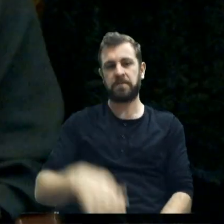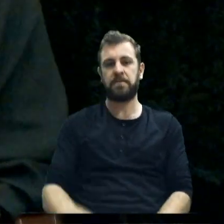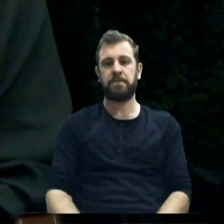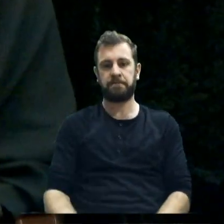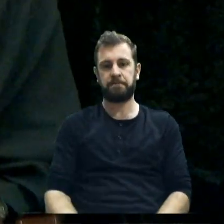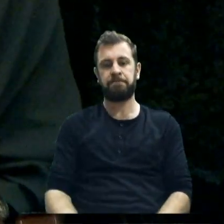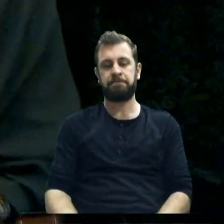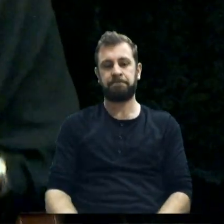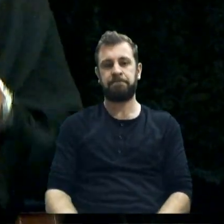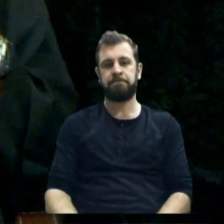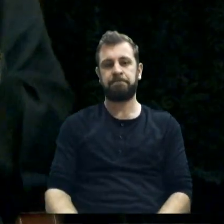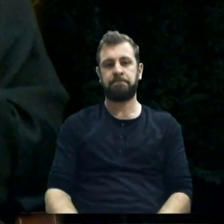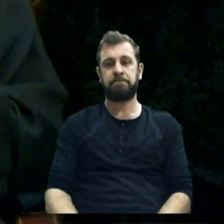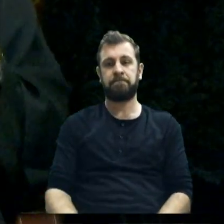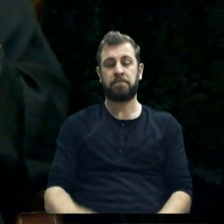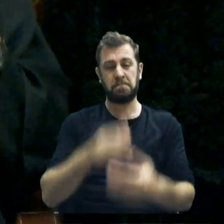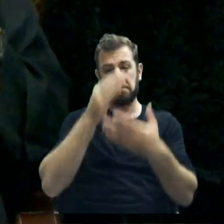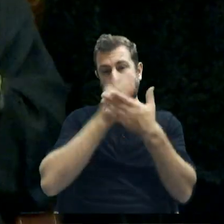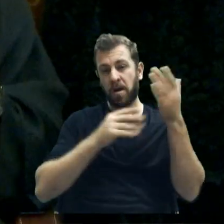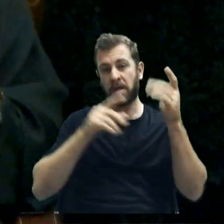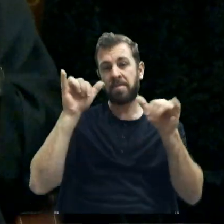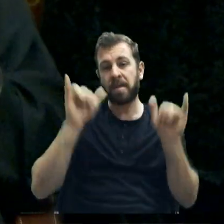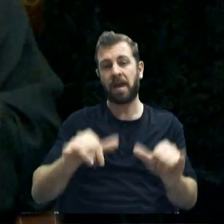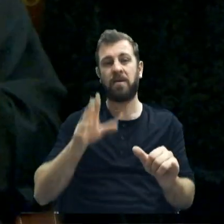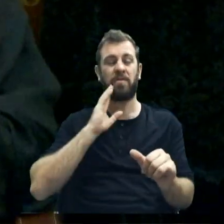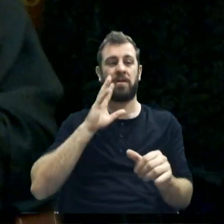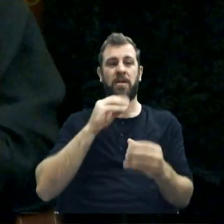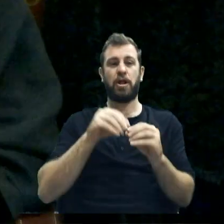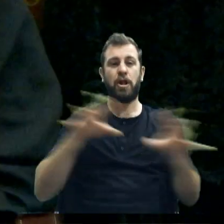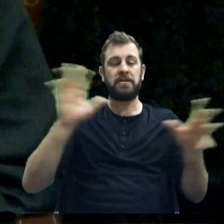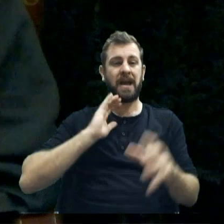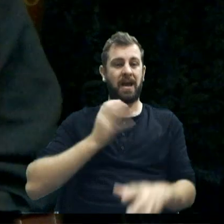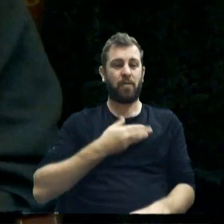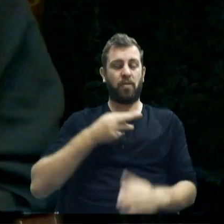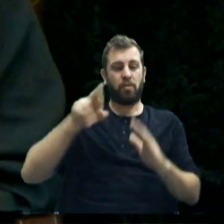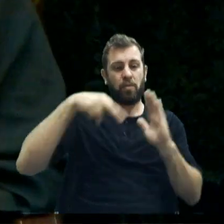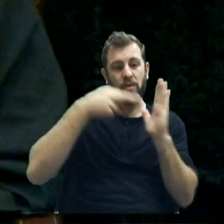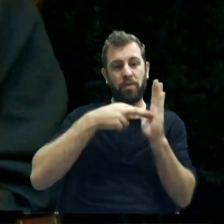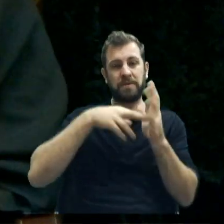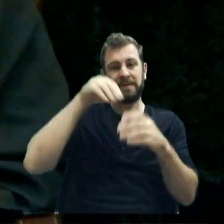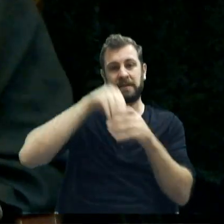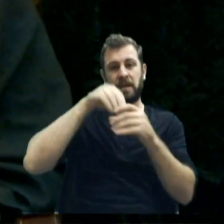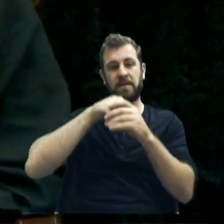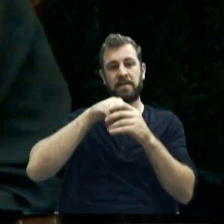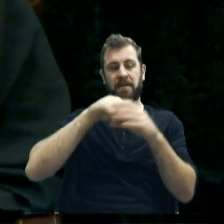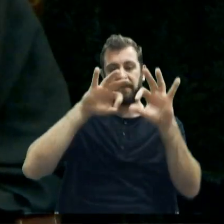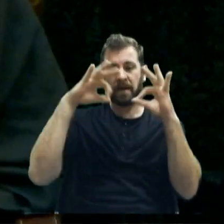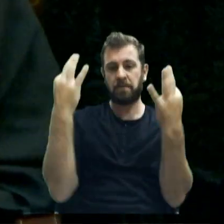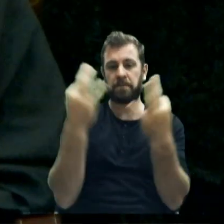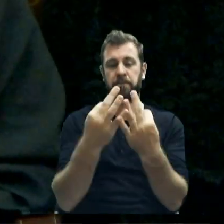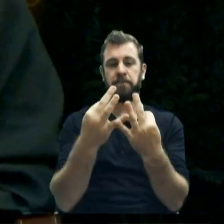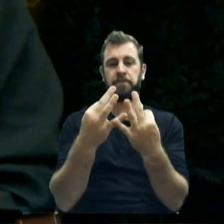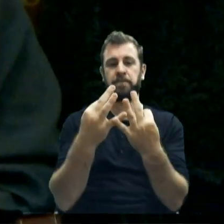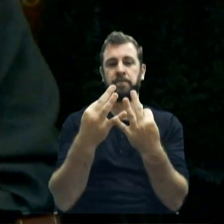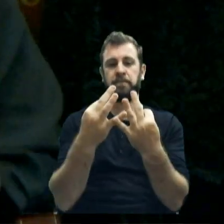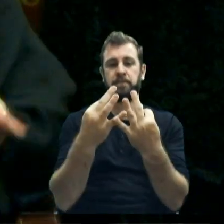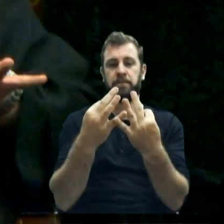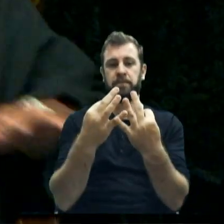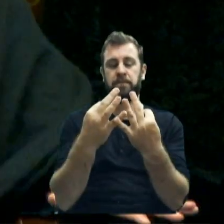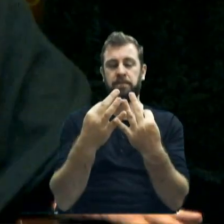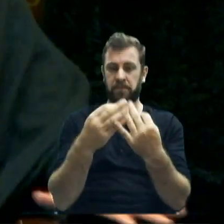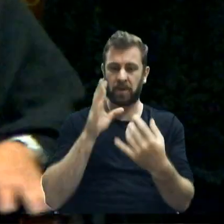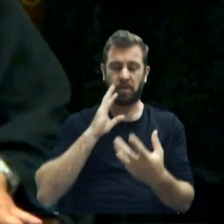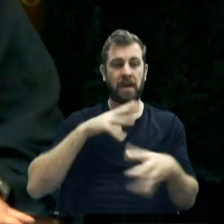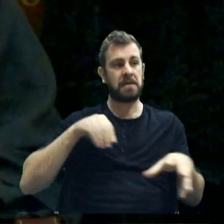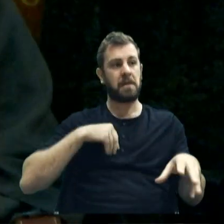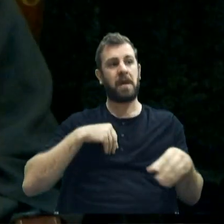And part of that is because we've lost our roles inside of the family. Or we accept only half the role and we drop